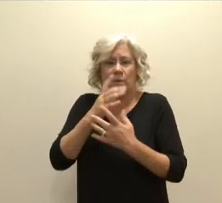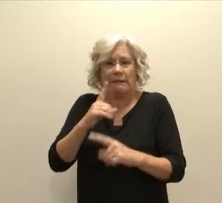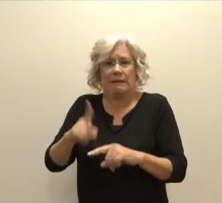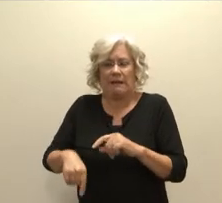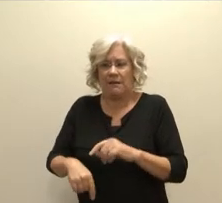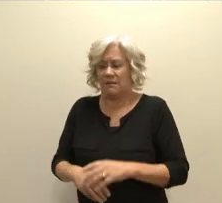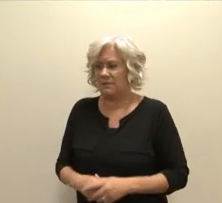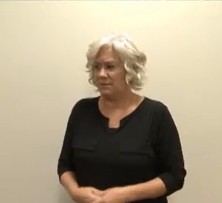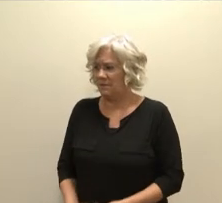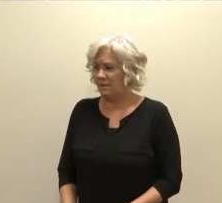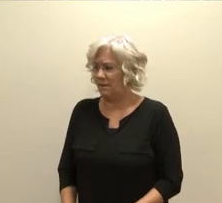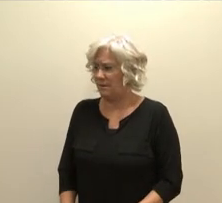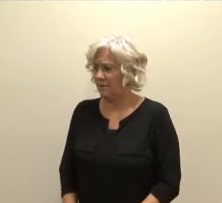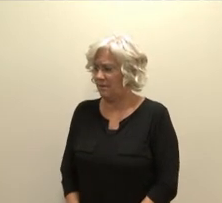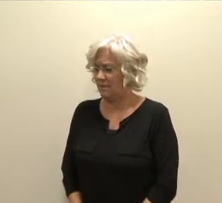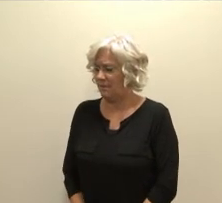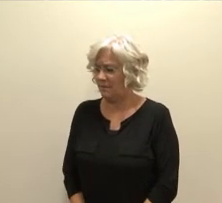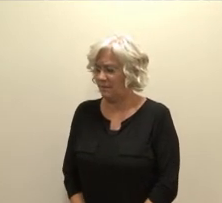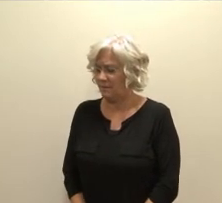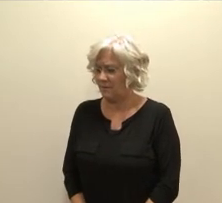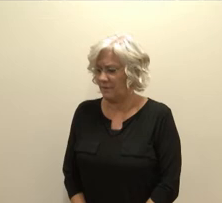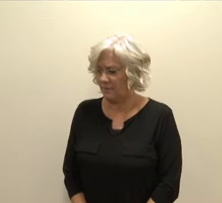you know,